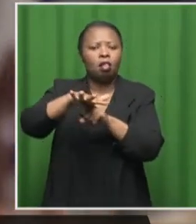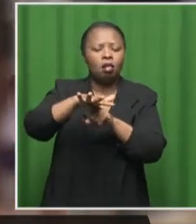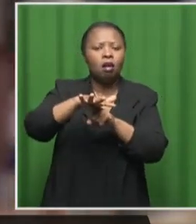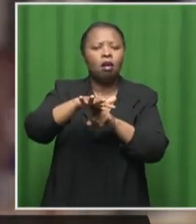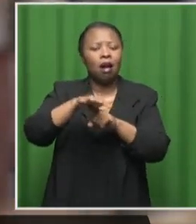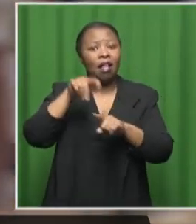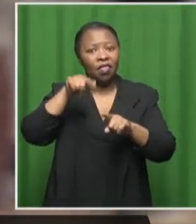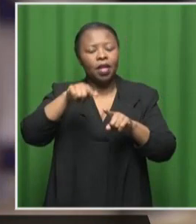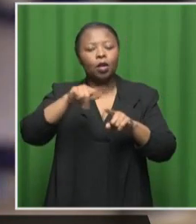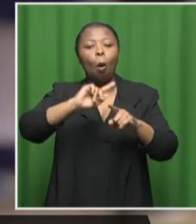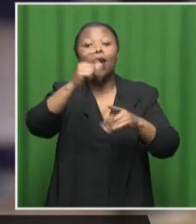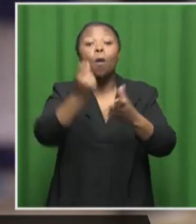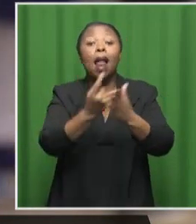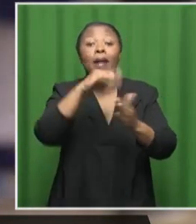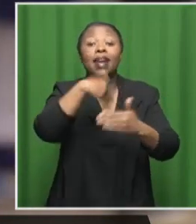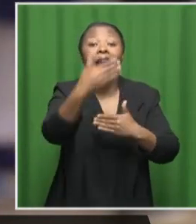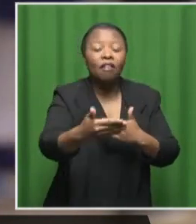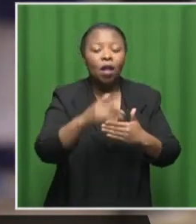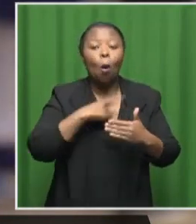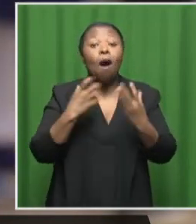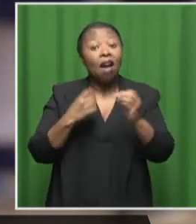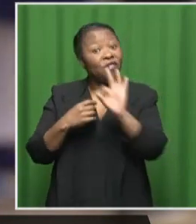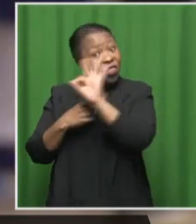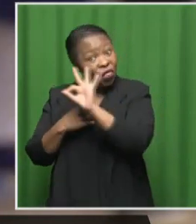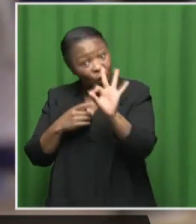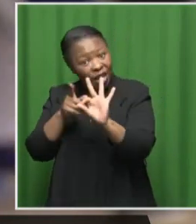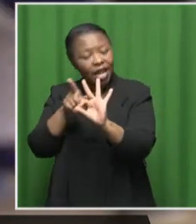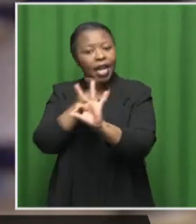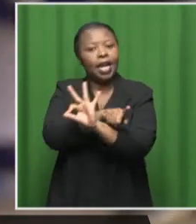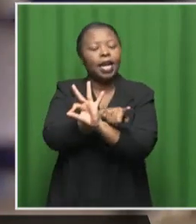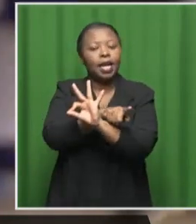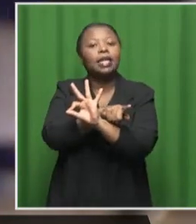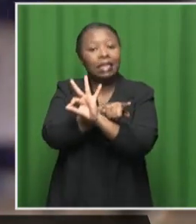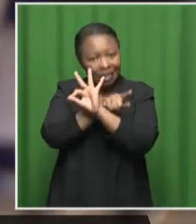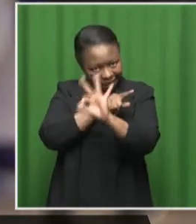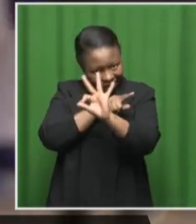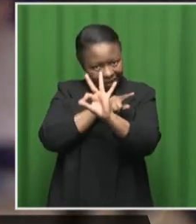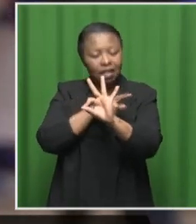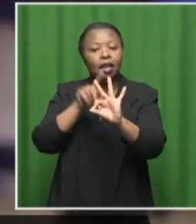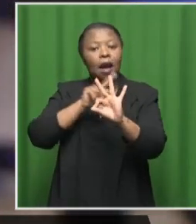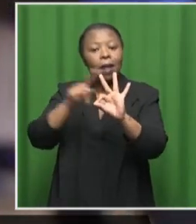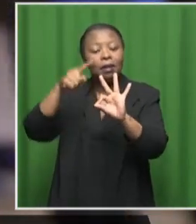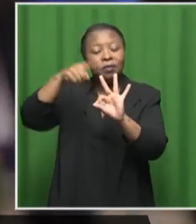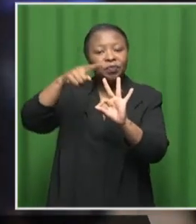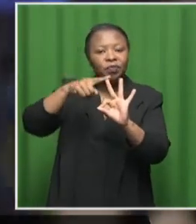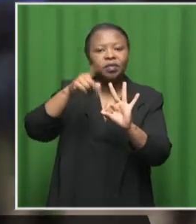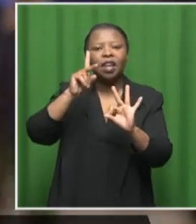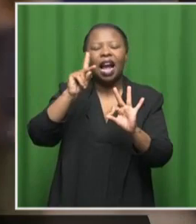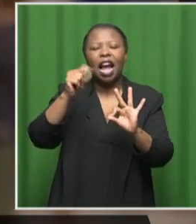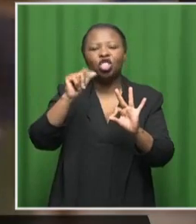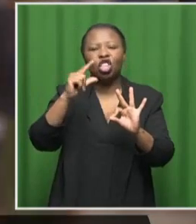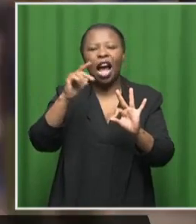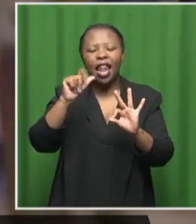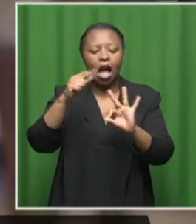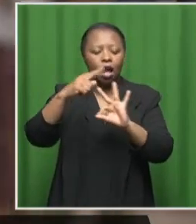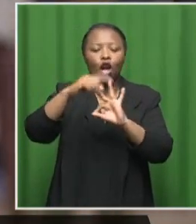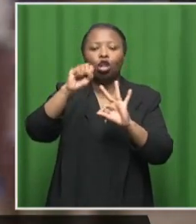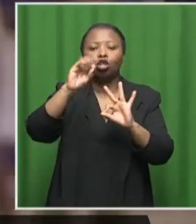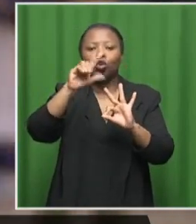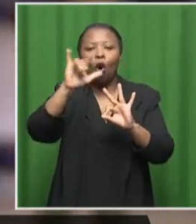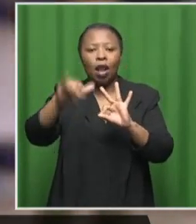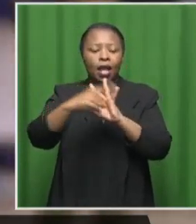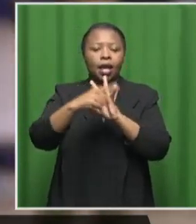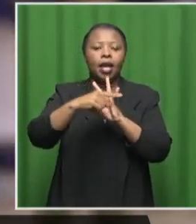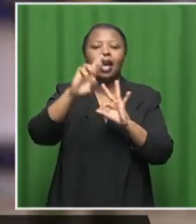outcome, you do have three candidates for the position of premier candidate of the Democratic Alliance. It is Khalib Kachalia, it is Msimanga, it is